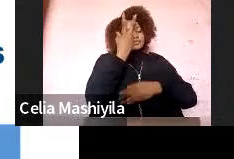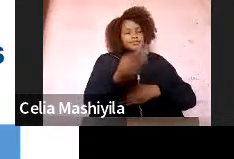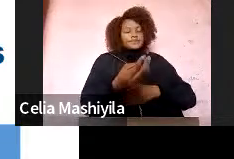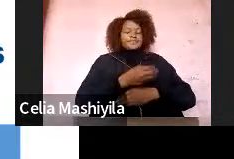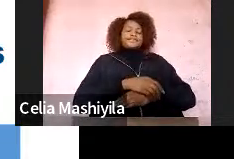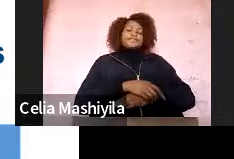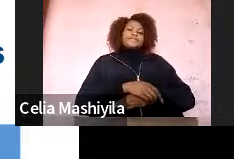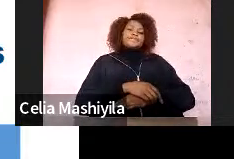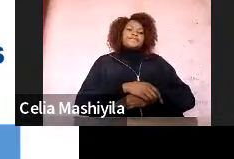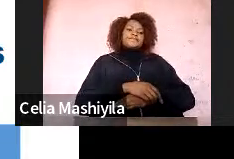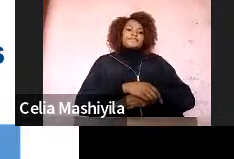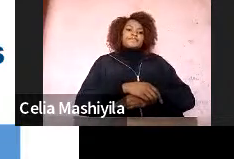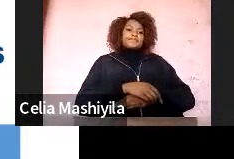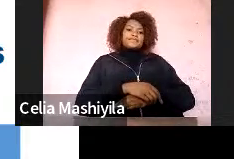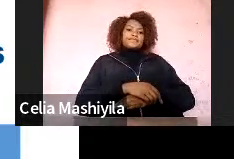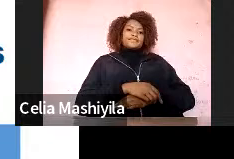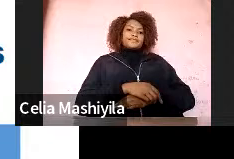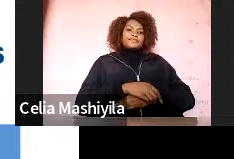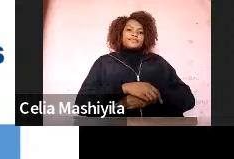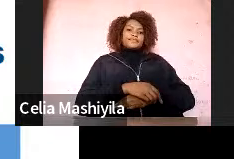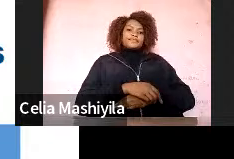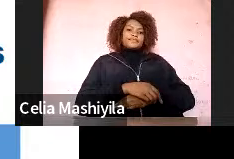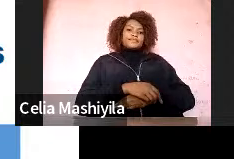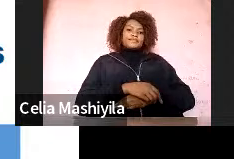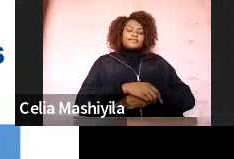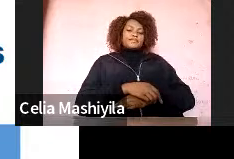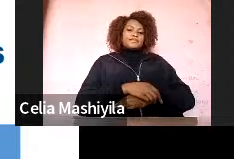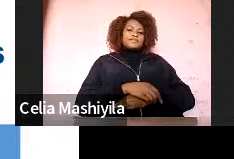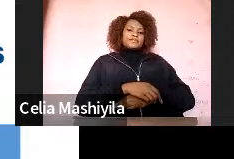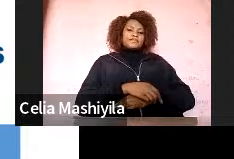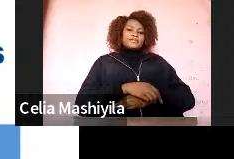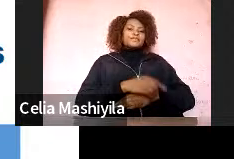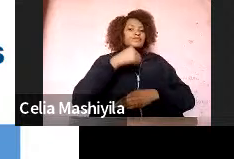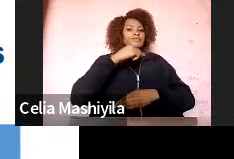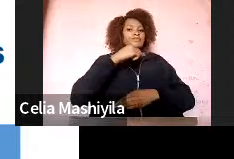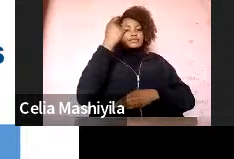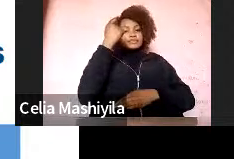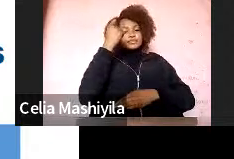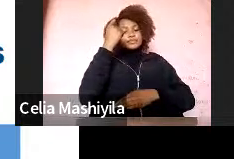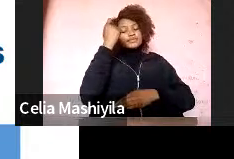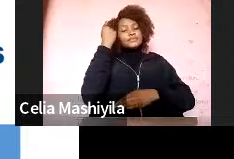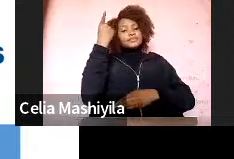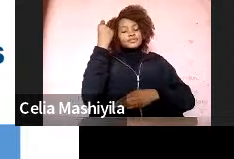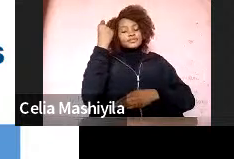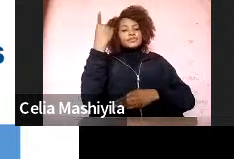We fully understand that tax matters, sometimes they become complex and complicated.